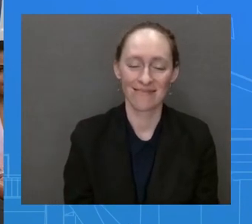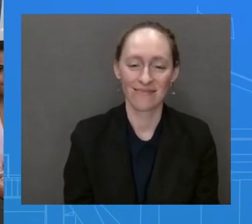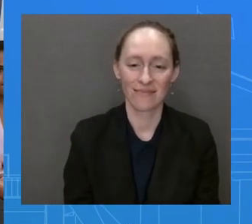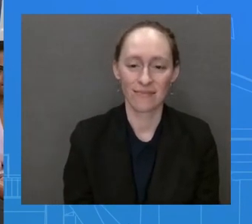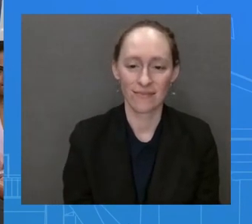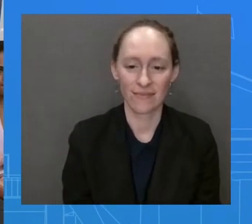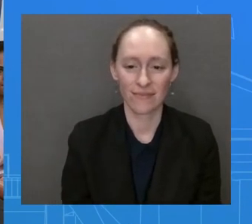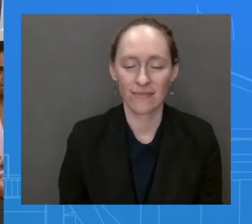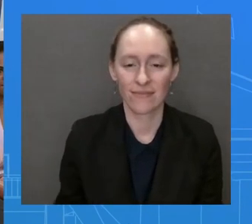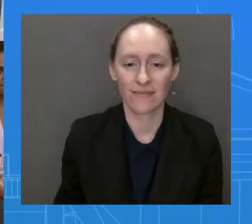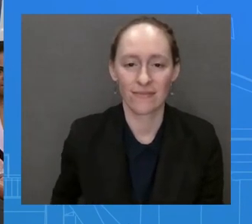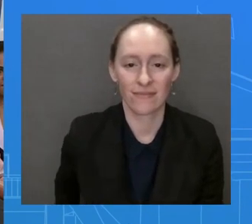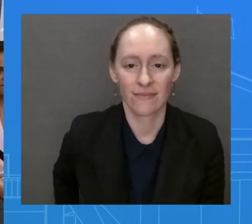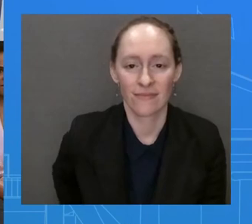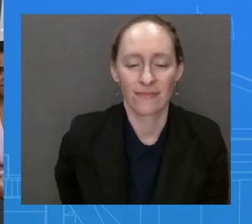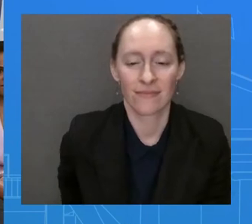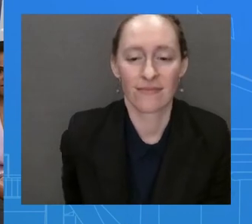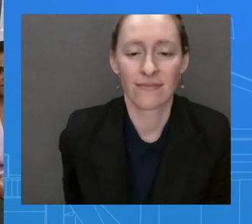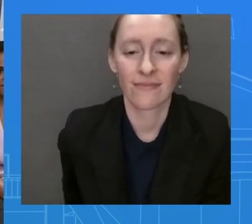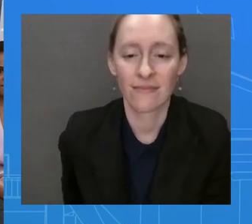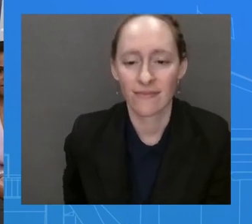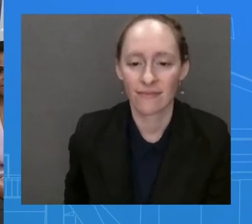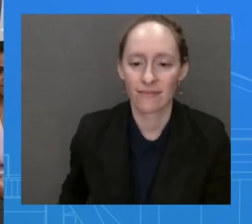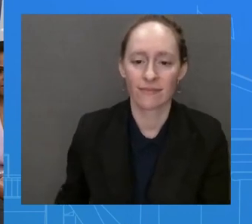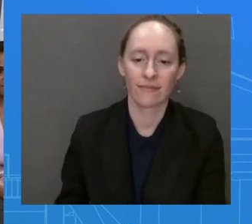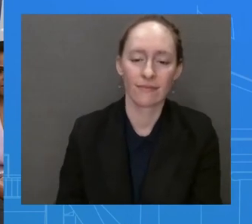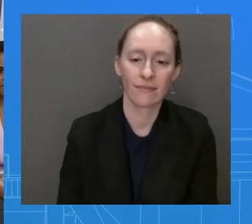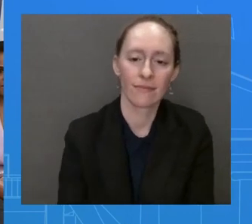could look like, or are you not getting that far?